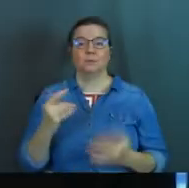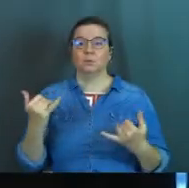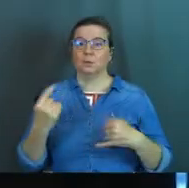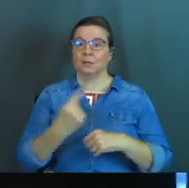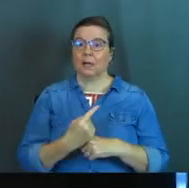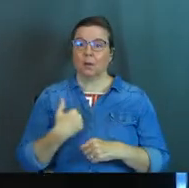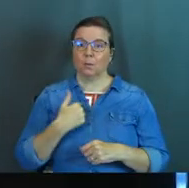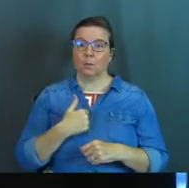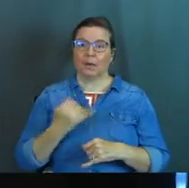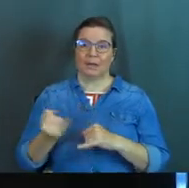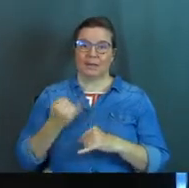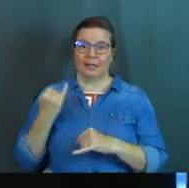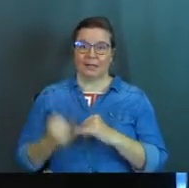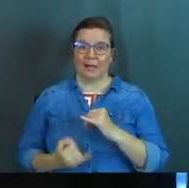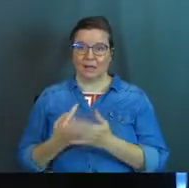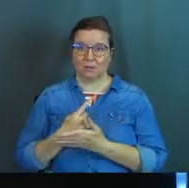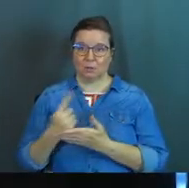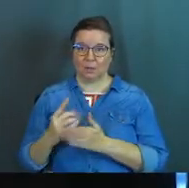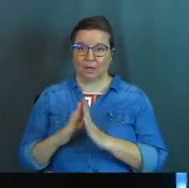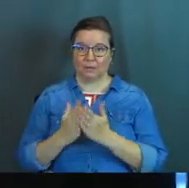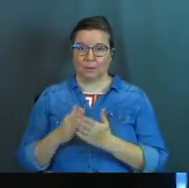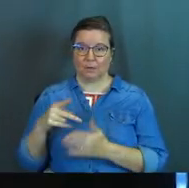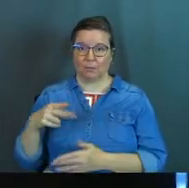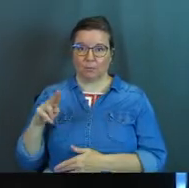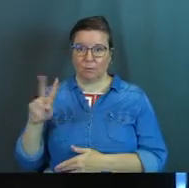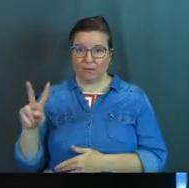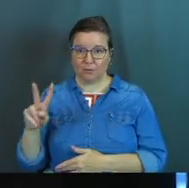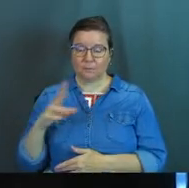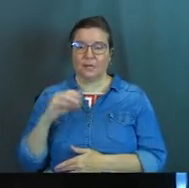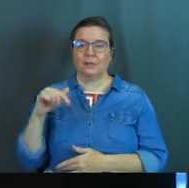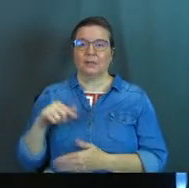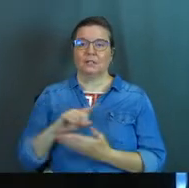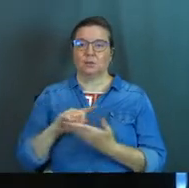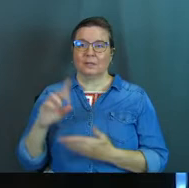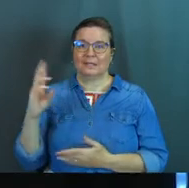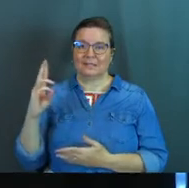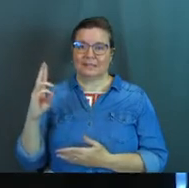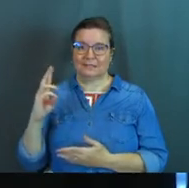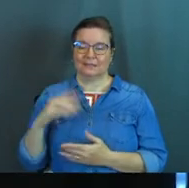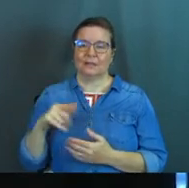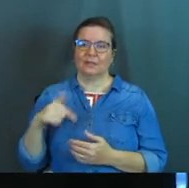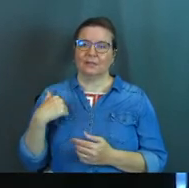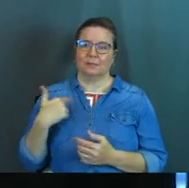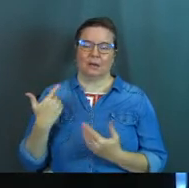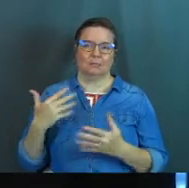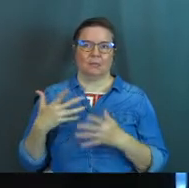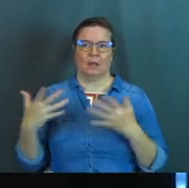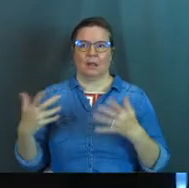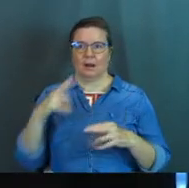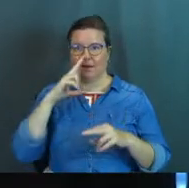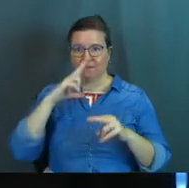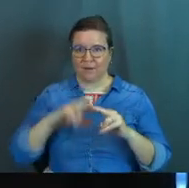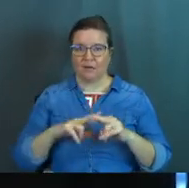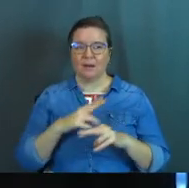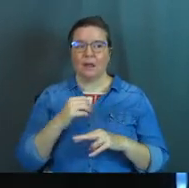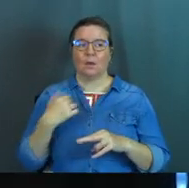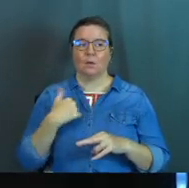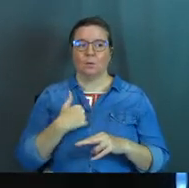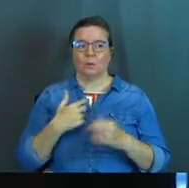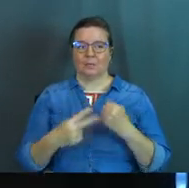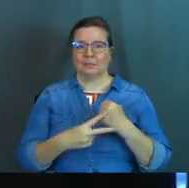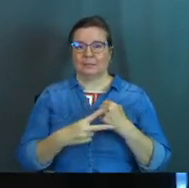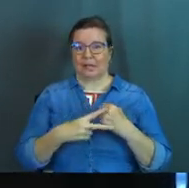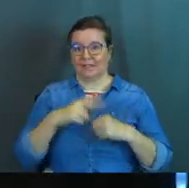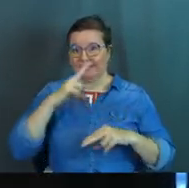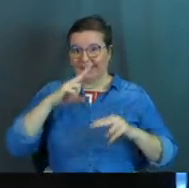So today we are in the last week of the book of Proverbs, and this is week six. Proverbs has been a whole lot of fun, and we